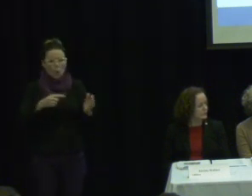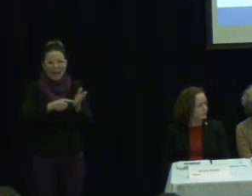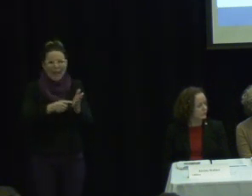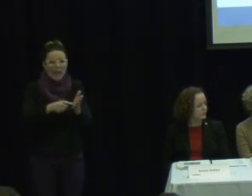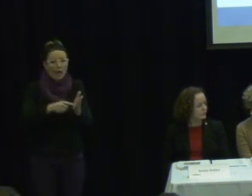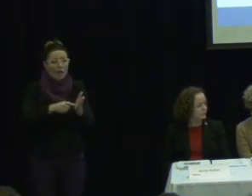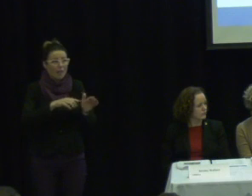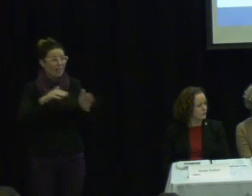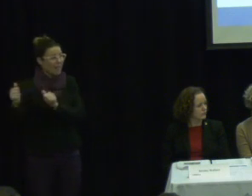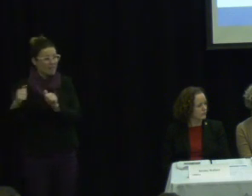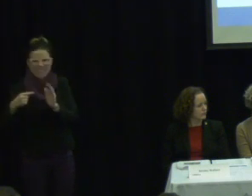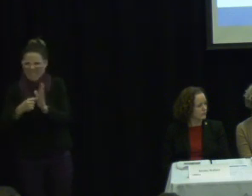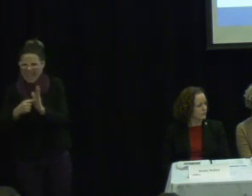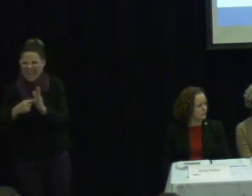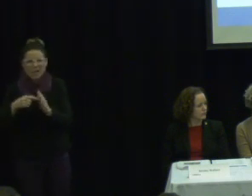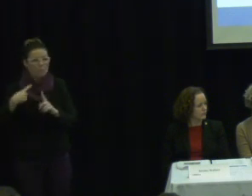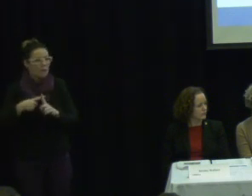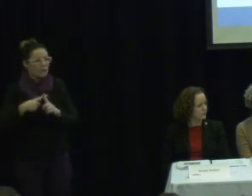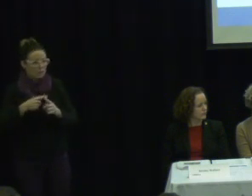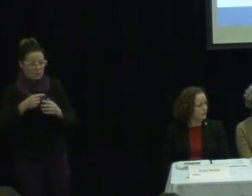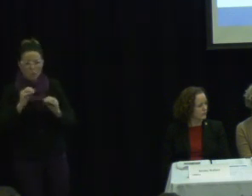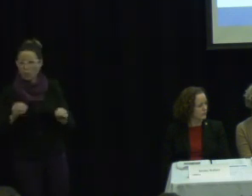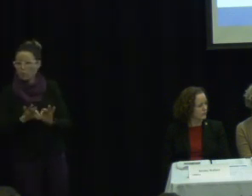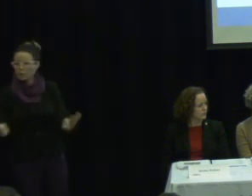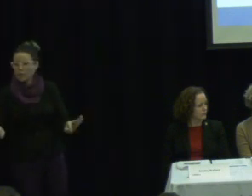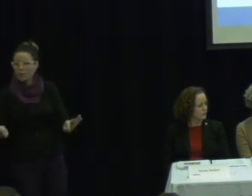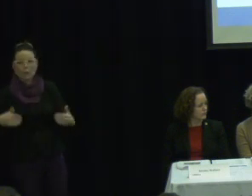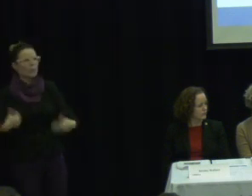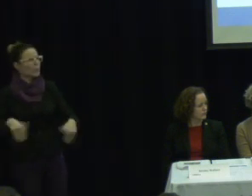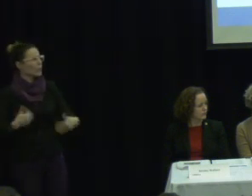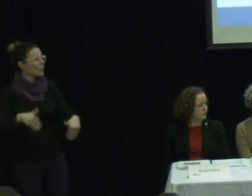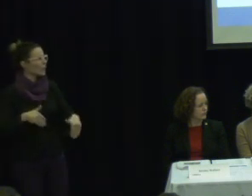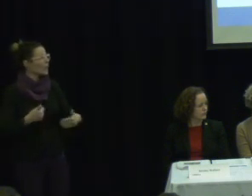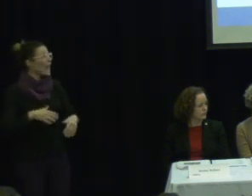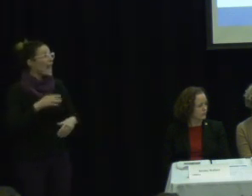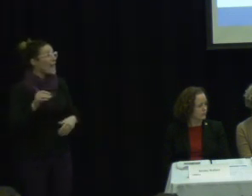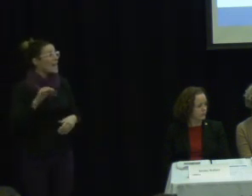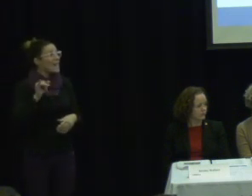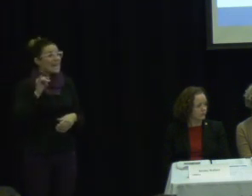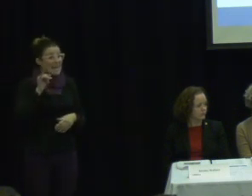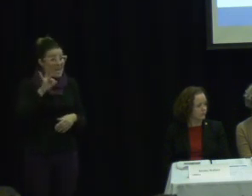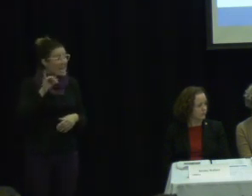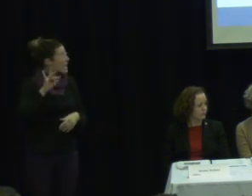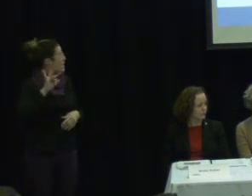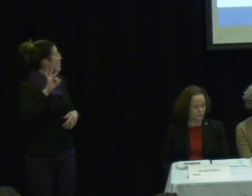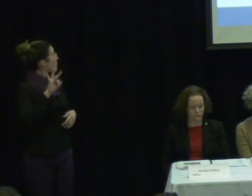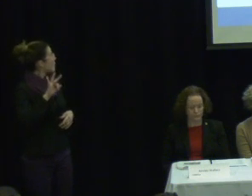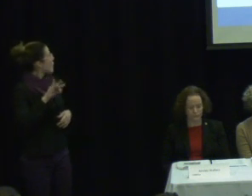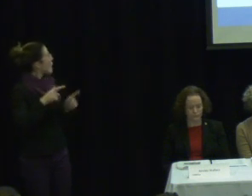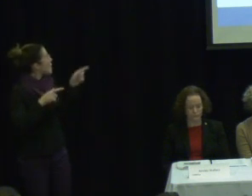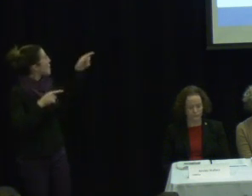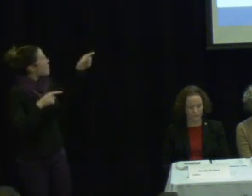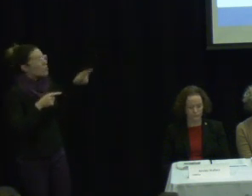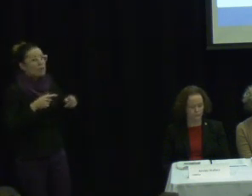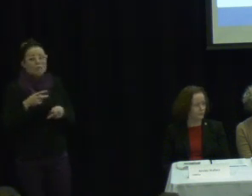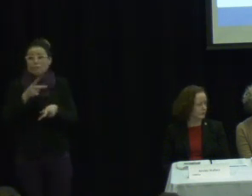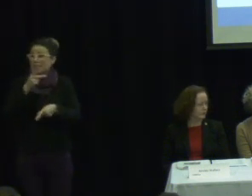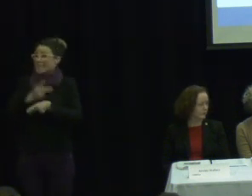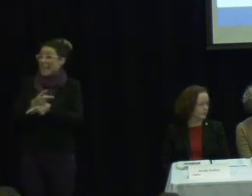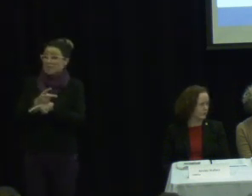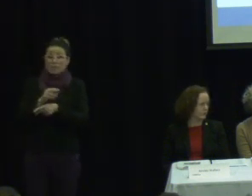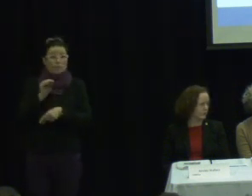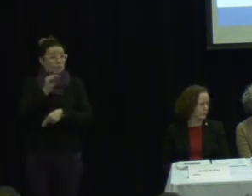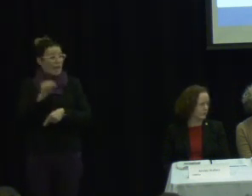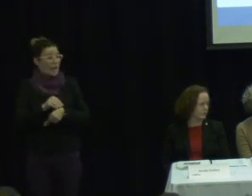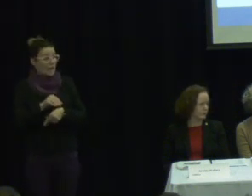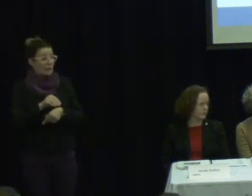in American higher education, if you were to get a plus 7% increase, if you got a plus 2% increase, you'd have